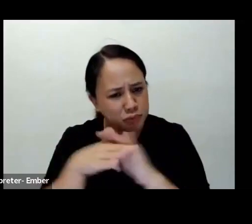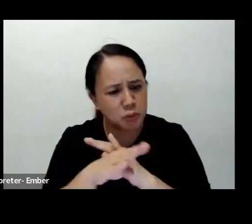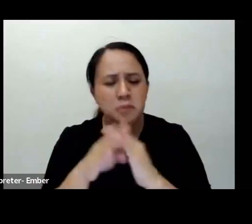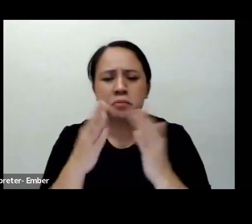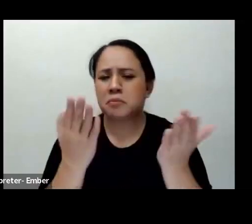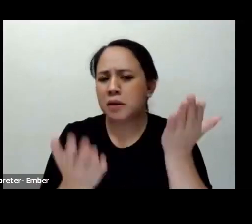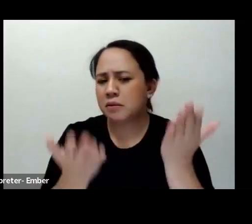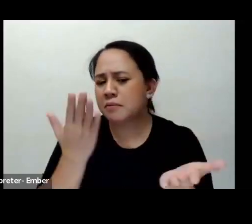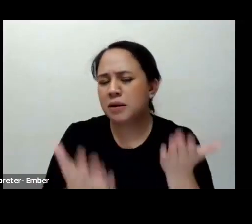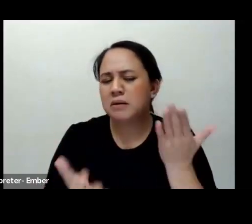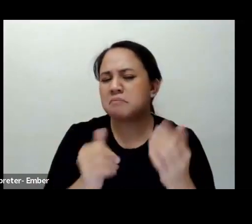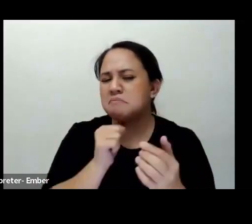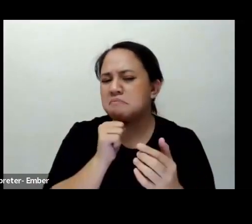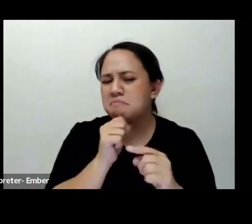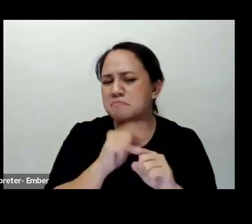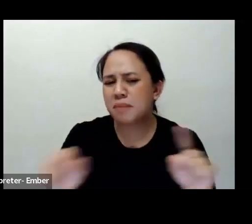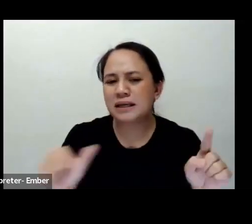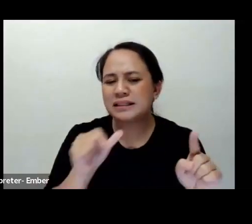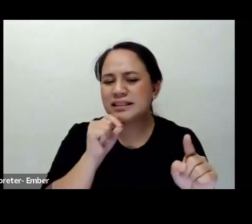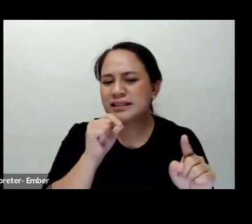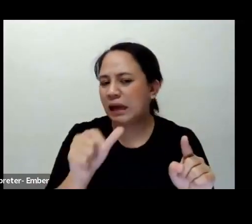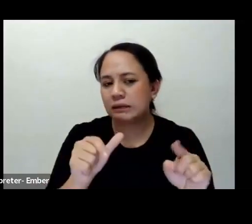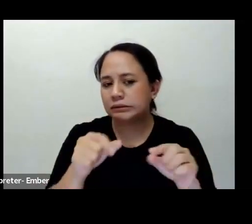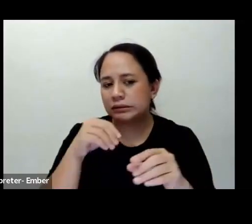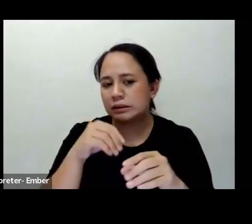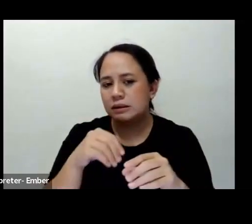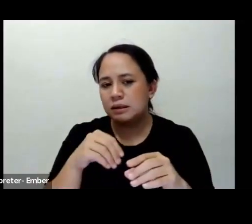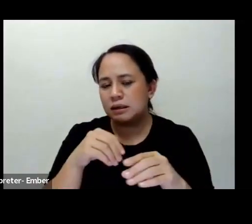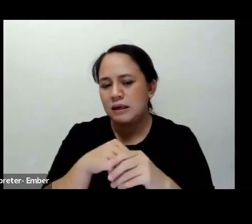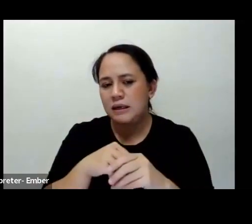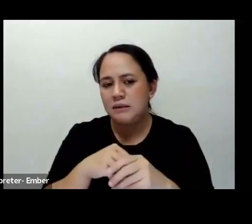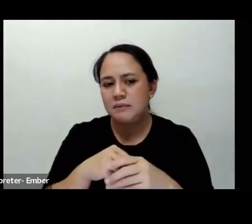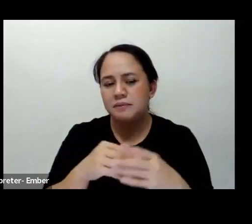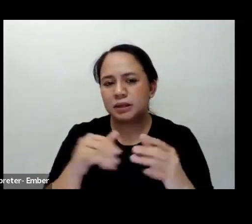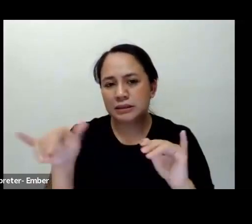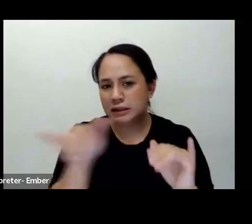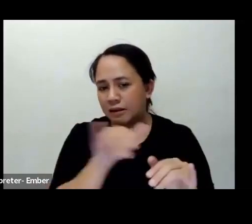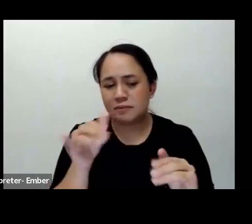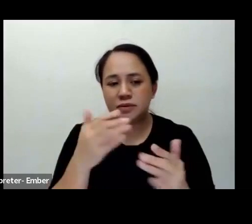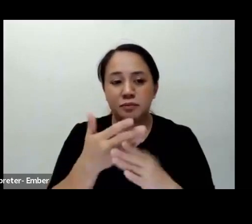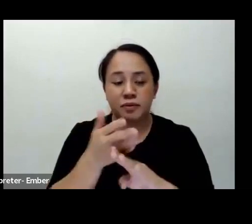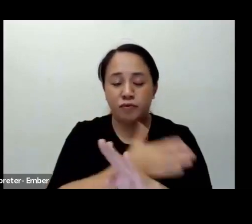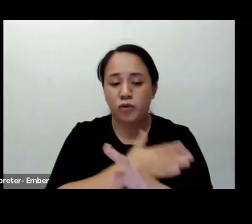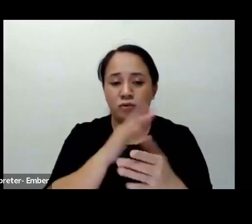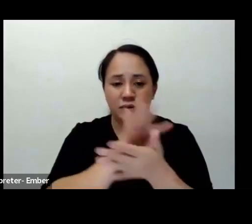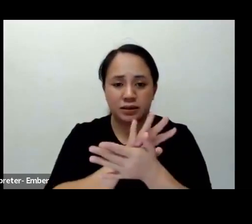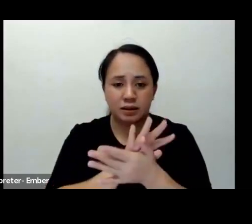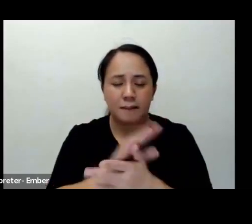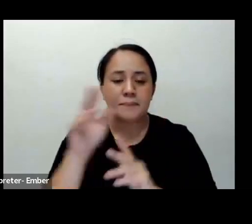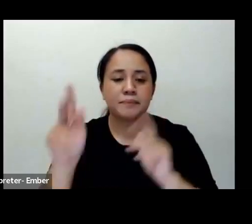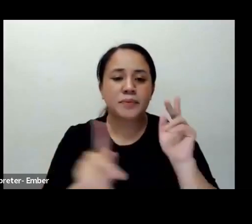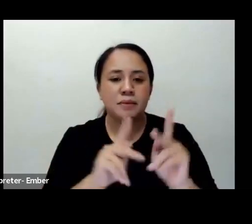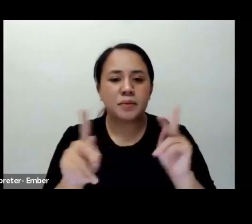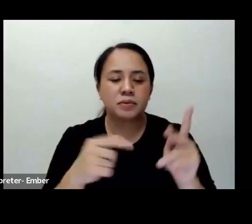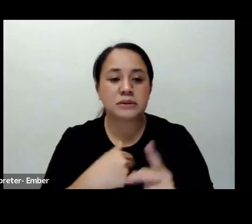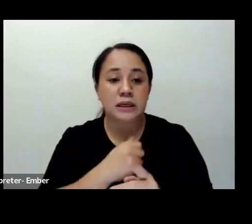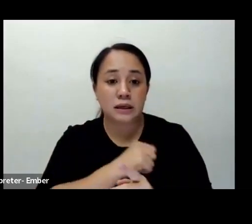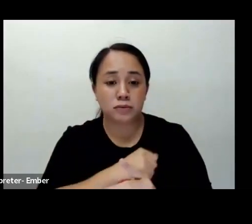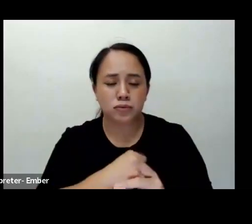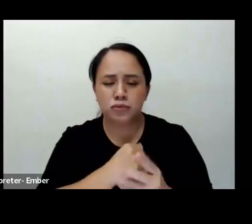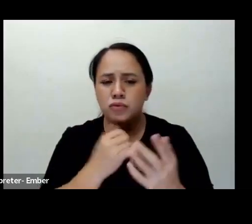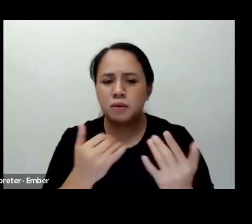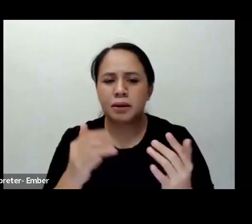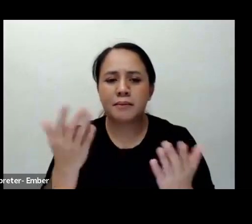not to the fertility levels pre-pandemic. So people's behavior will